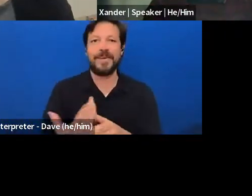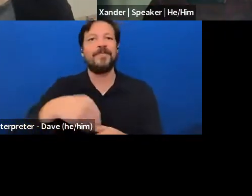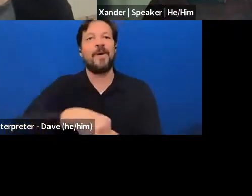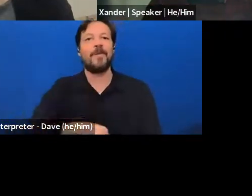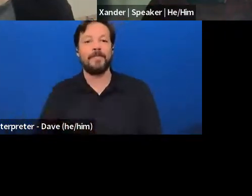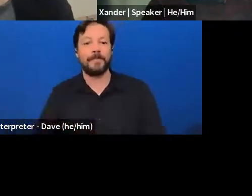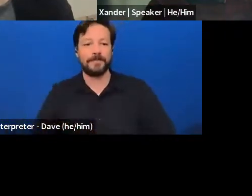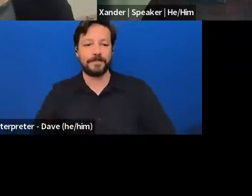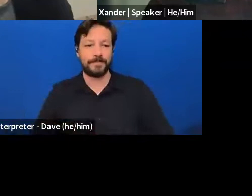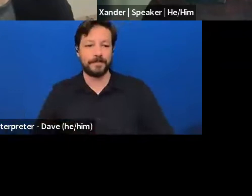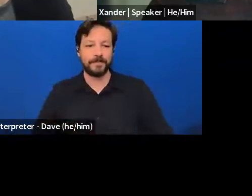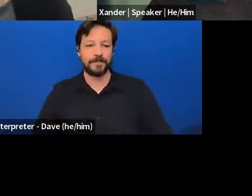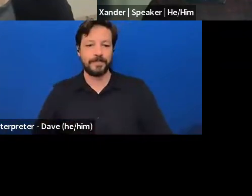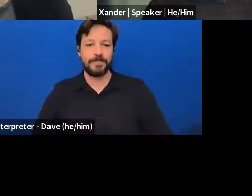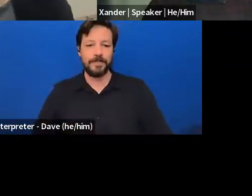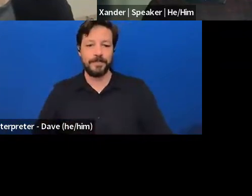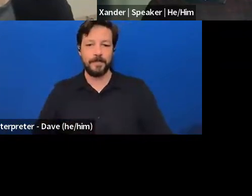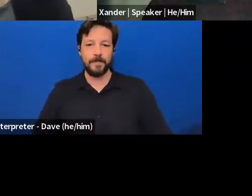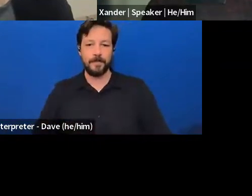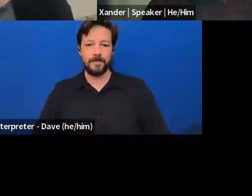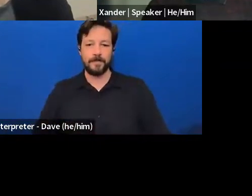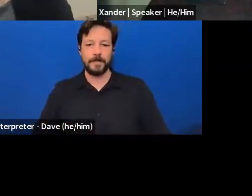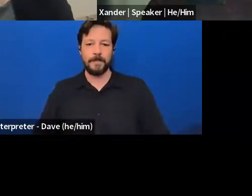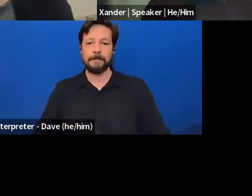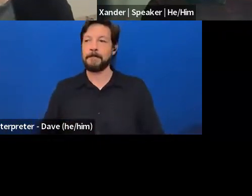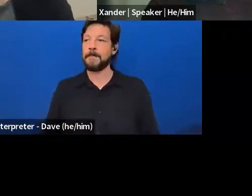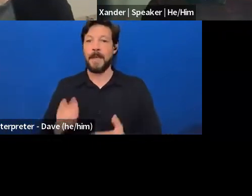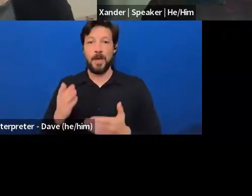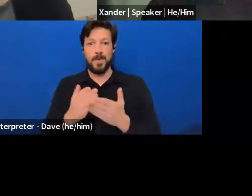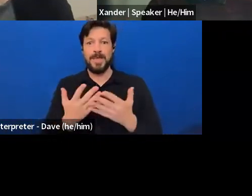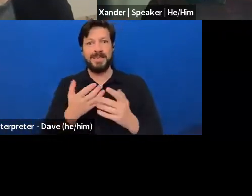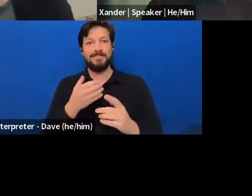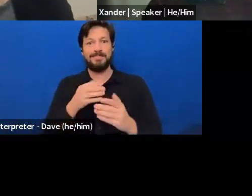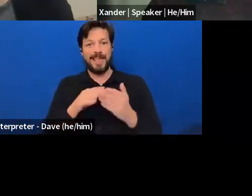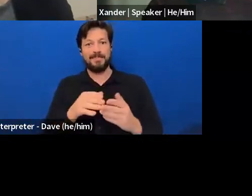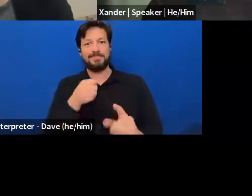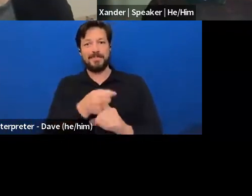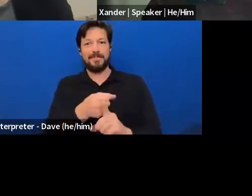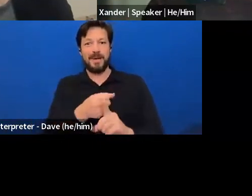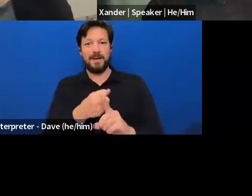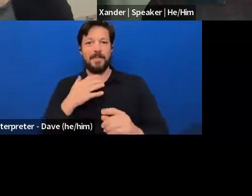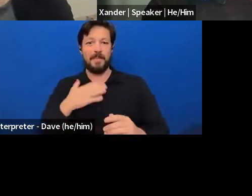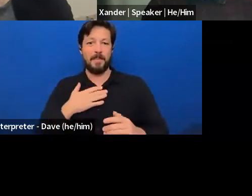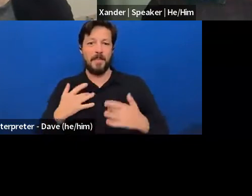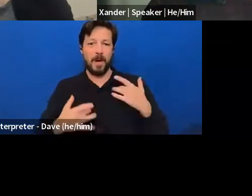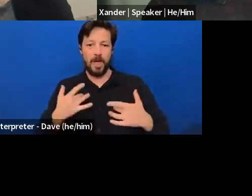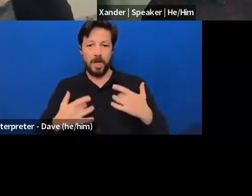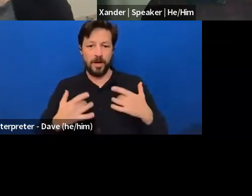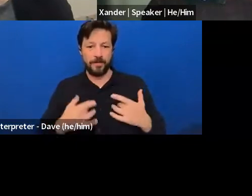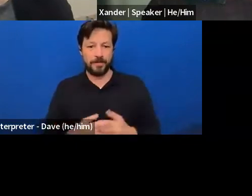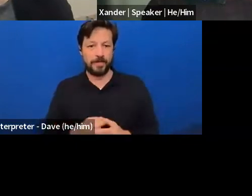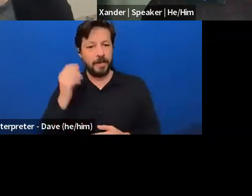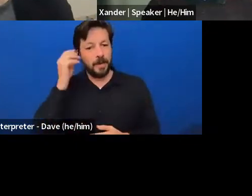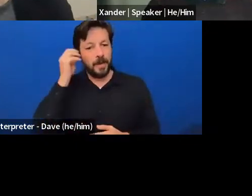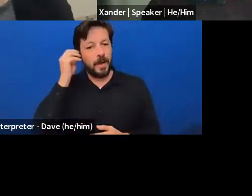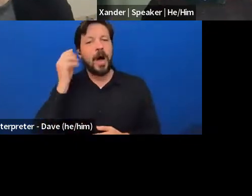So from those things, it's also impacted my life a lot, because I ran some disability workshops